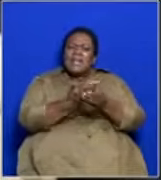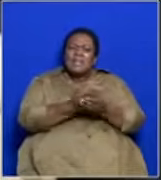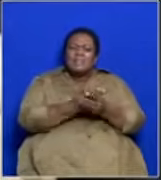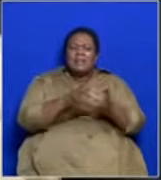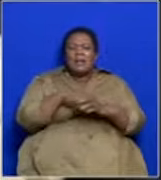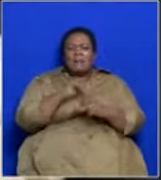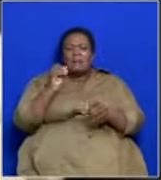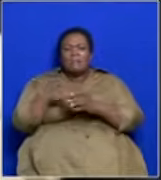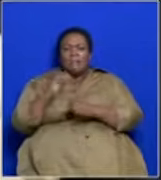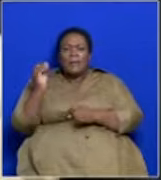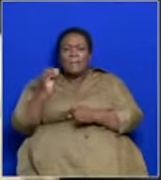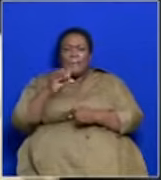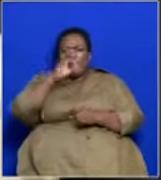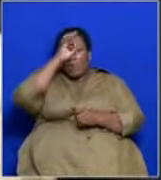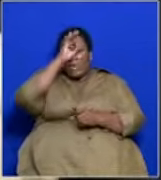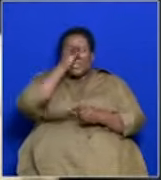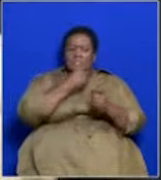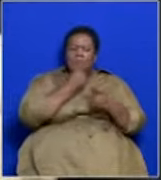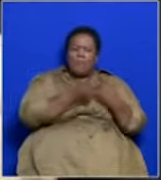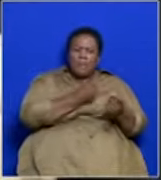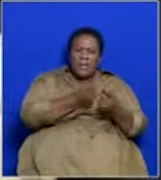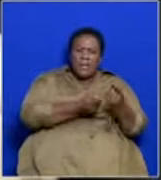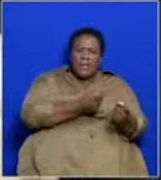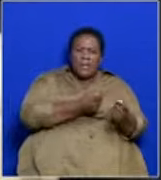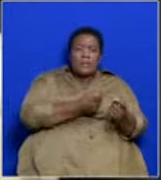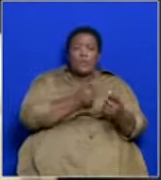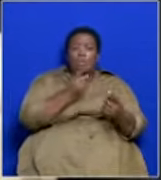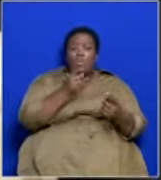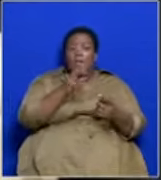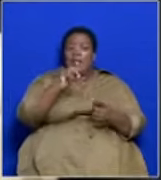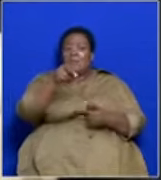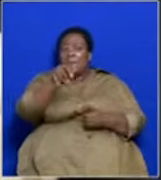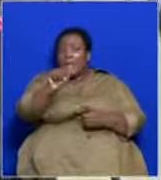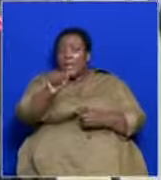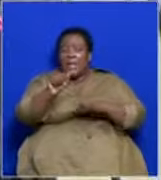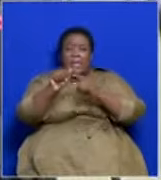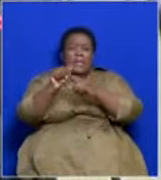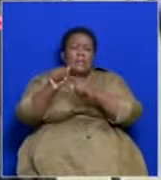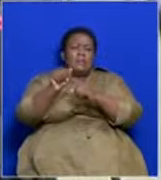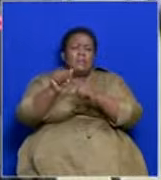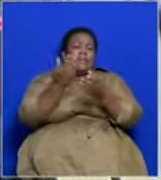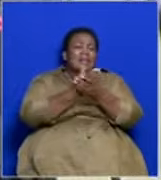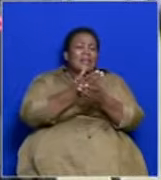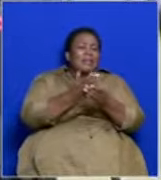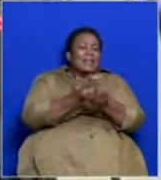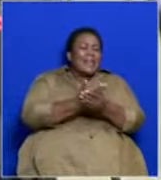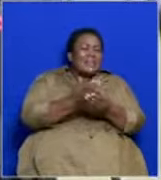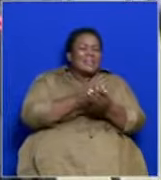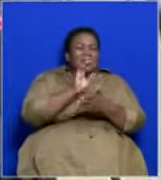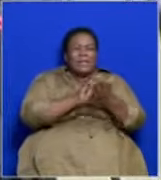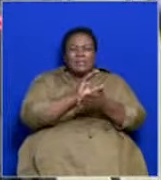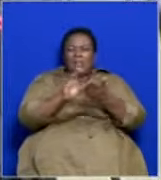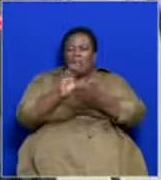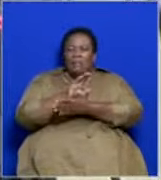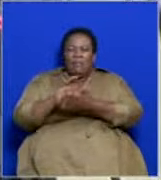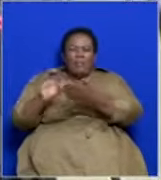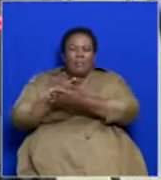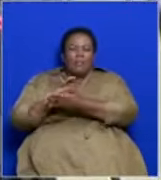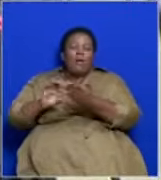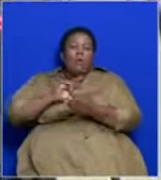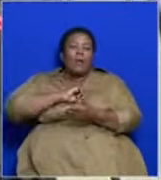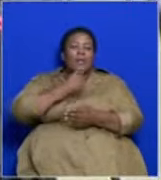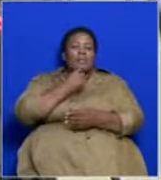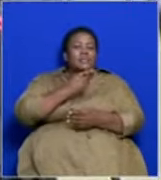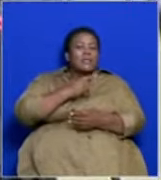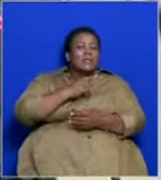the prosecution withdraws cases on the basis that there isn't enough evidence to proceed